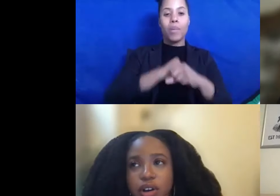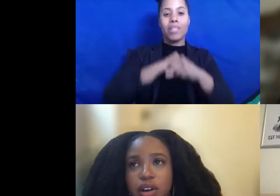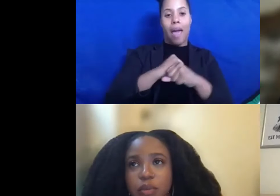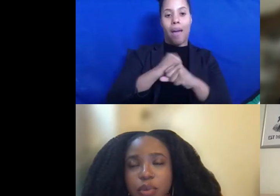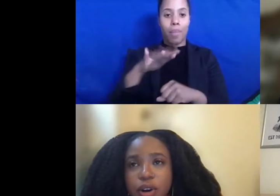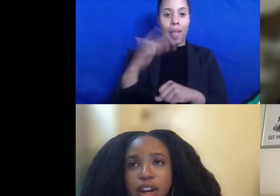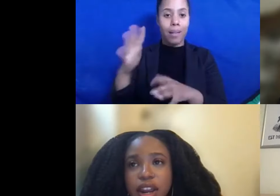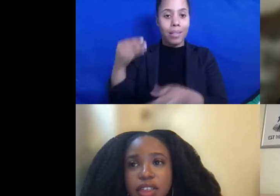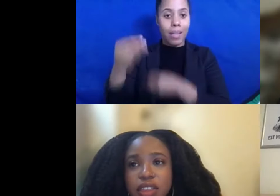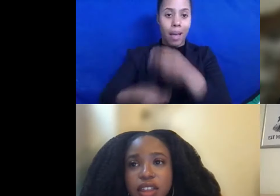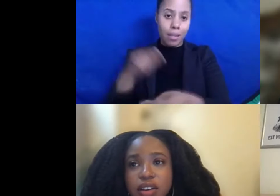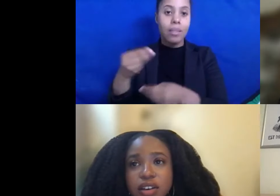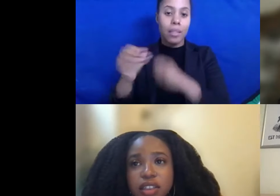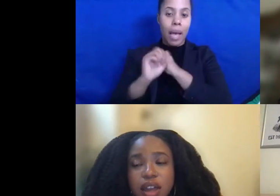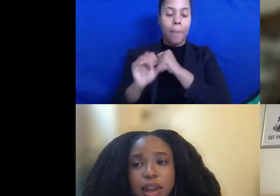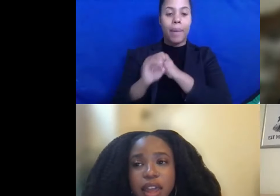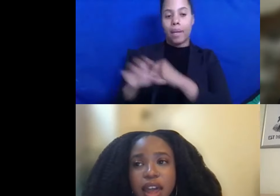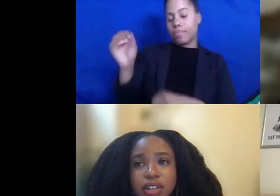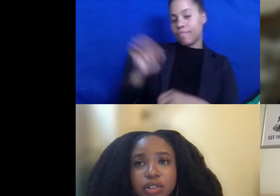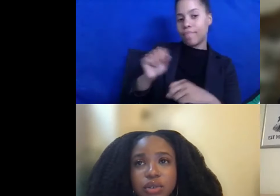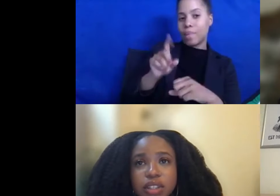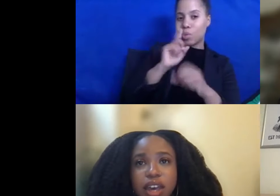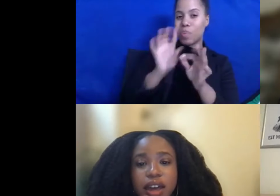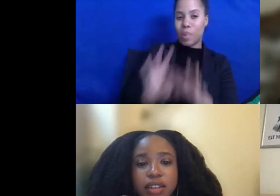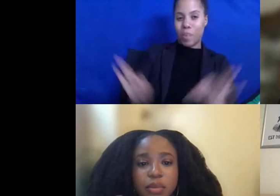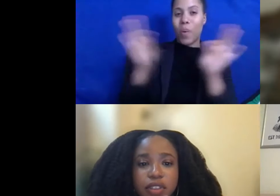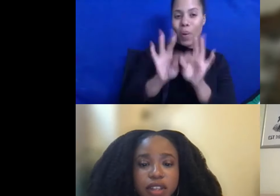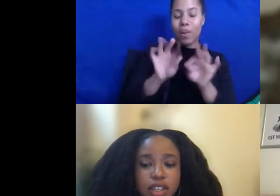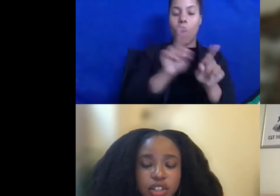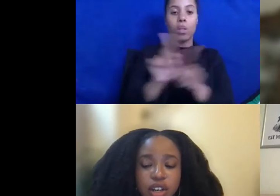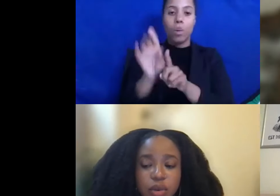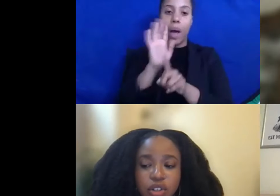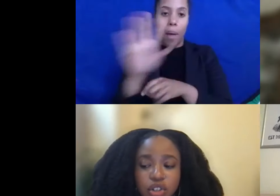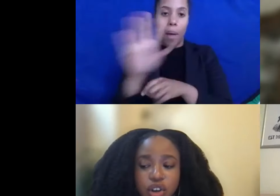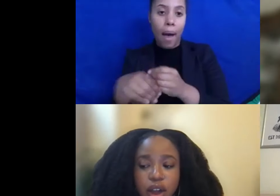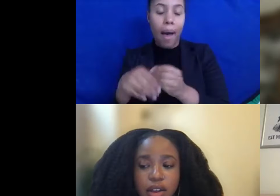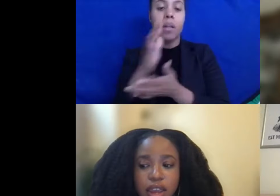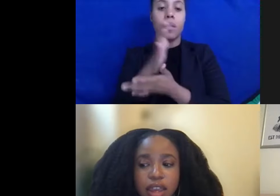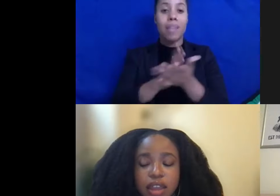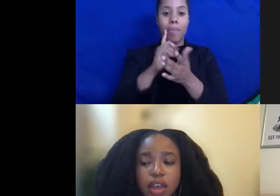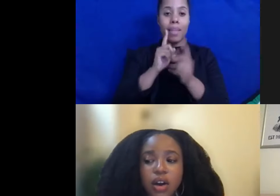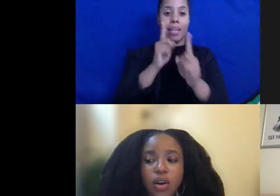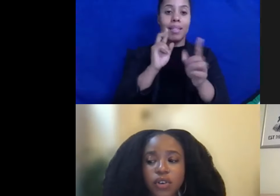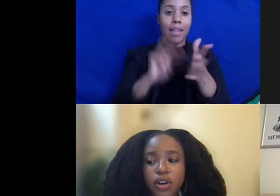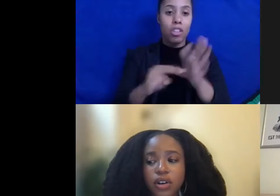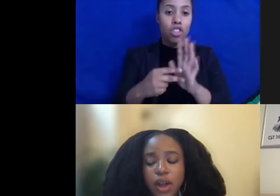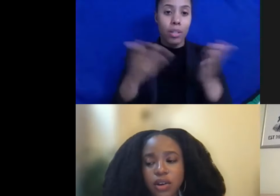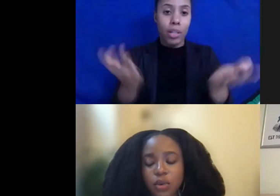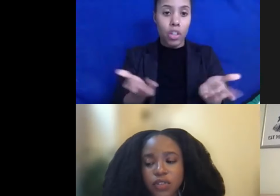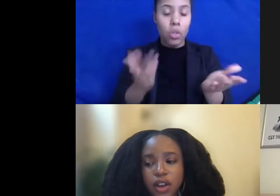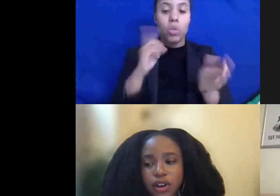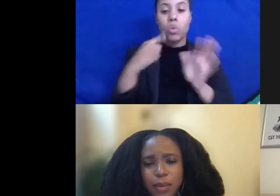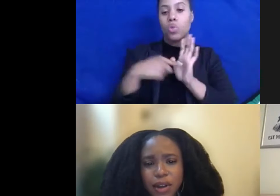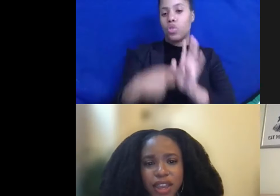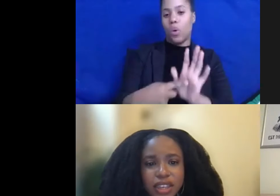super important. And I think the other thing I might add too is that some of the intention here was to show how like over, I don't know,